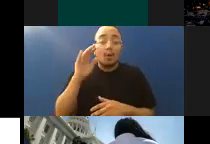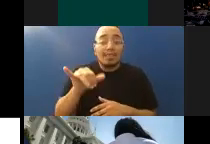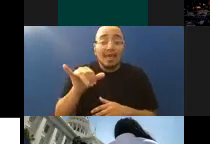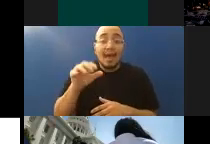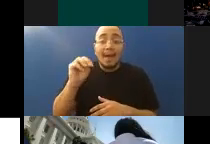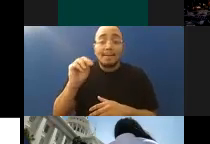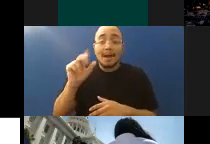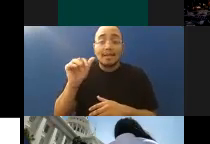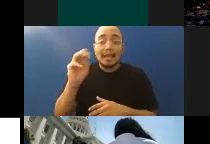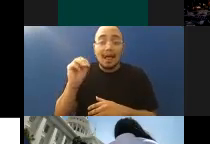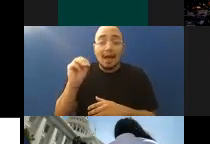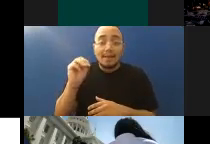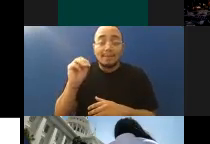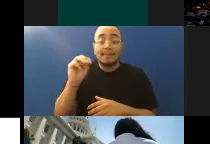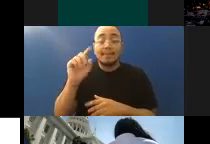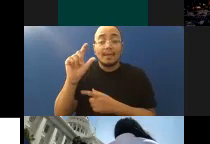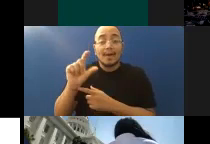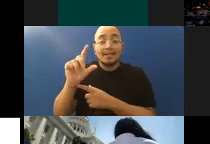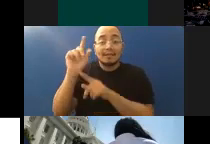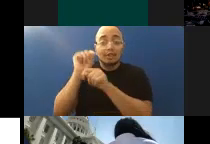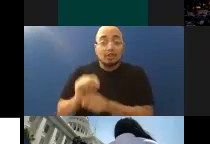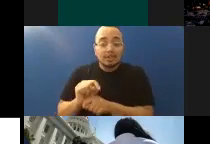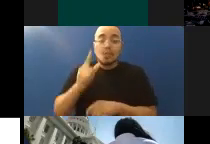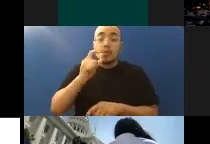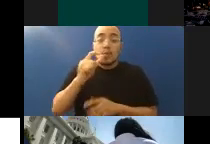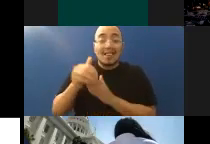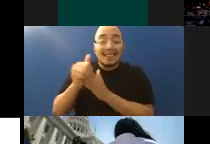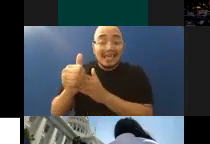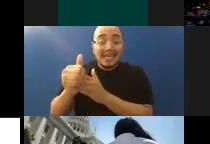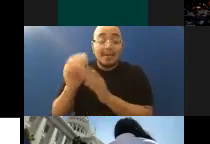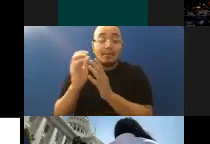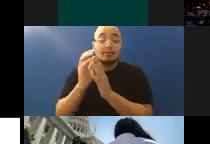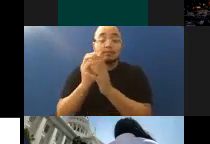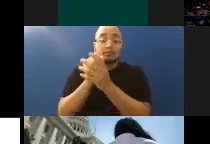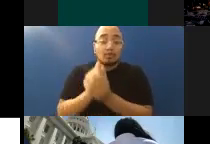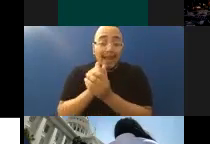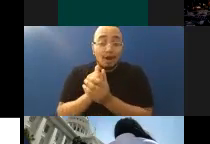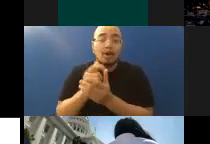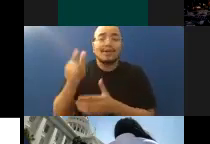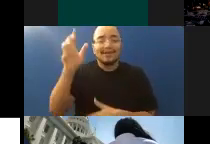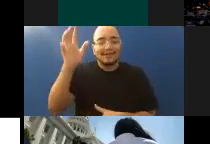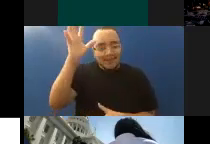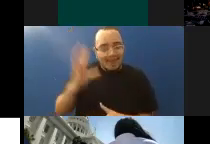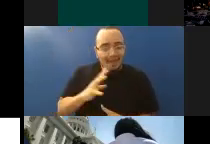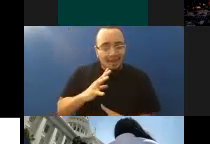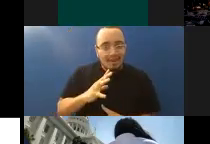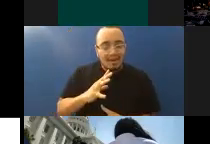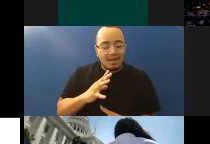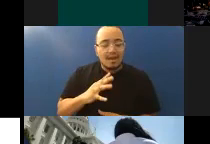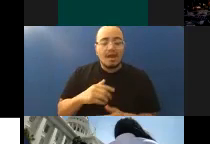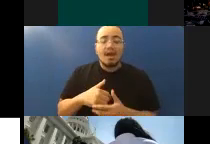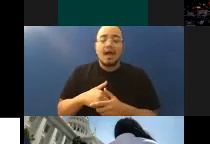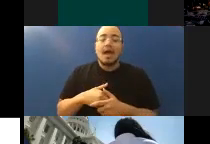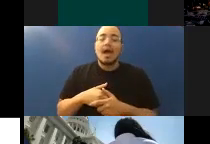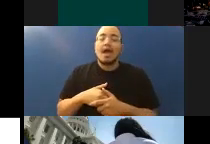are the ones that lead women in prayer and lead everyone in prayer. And I thought the men had such beautiful voice. I'm like, mom, why can't I lead prayer? And then my mom